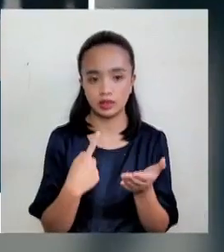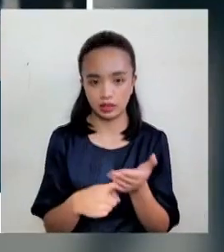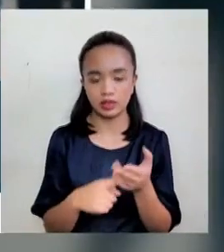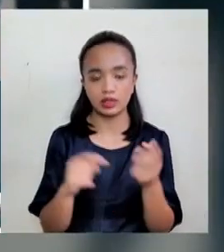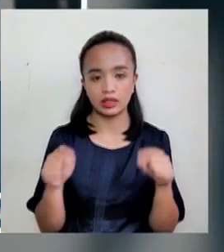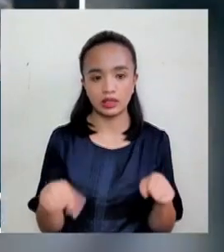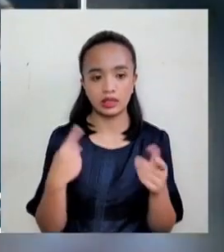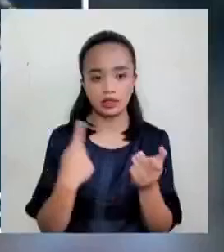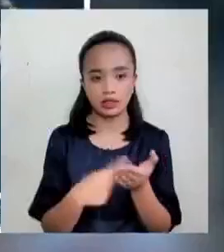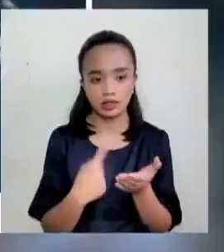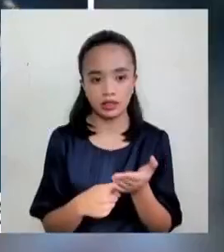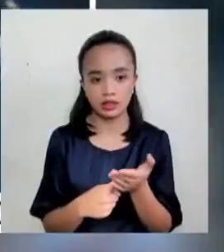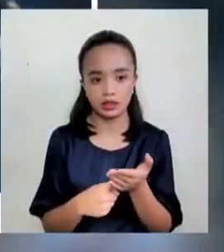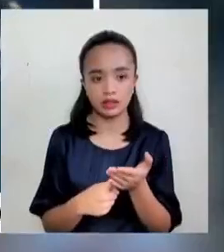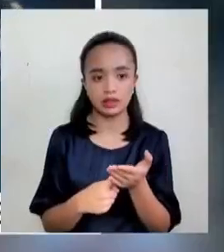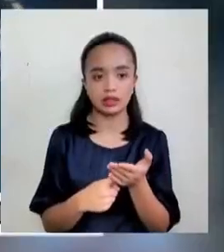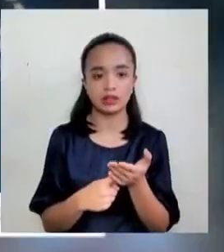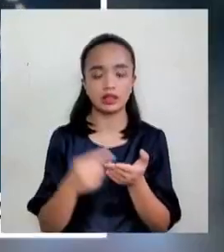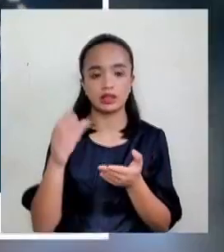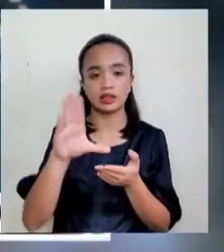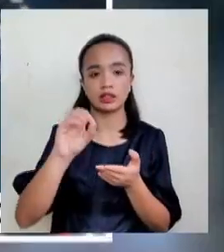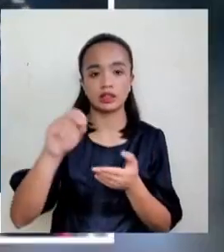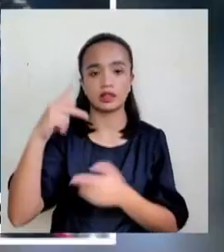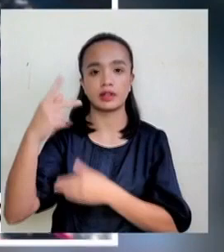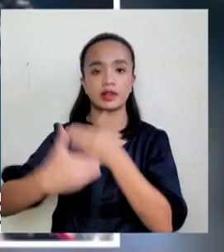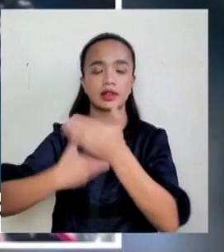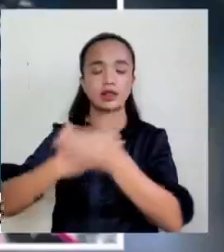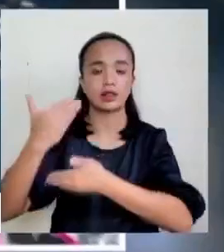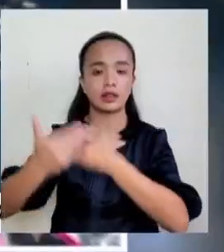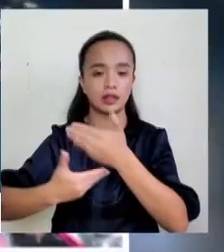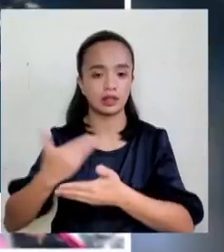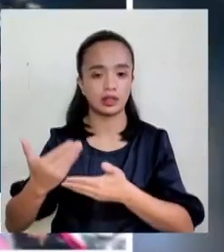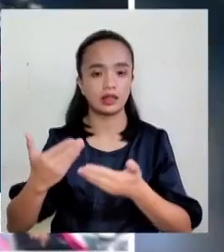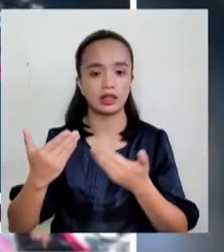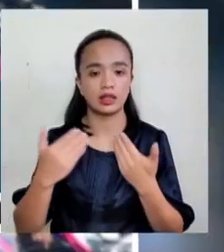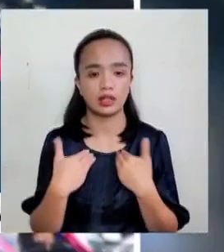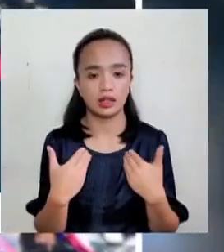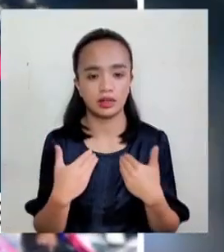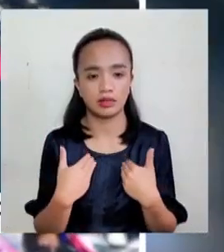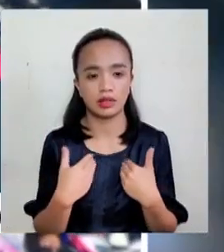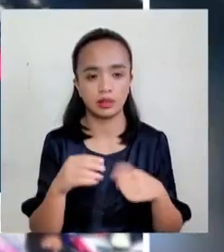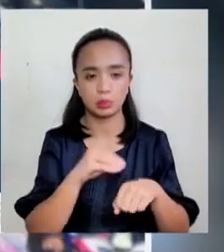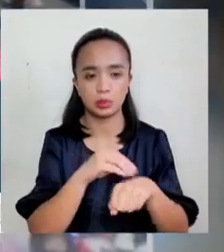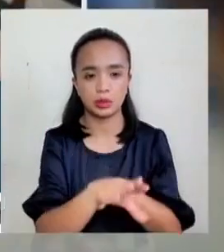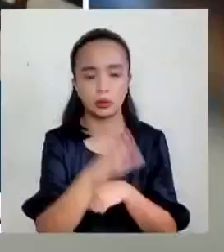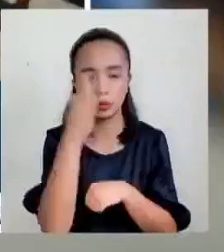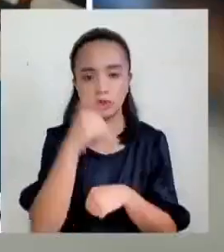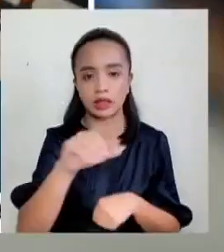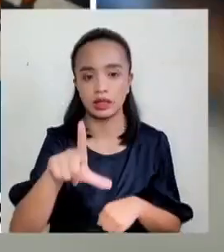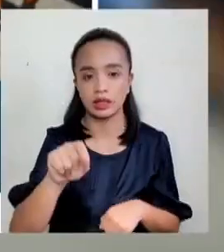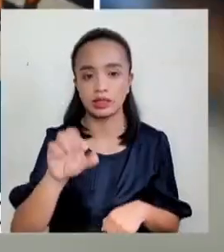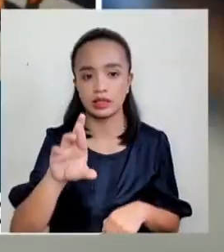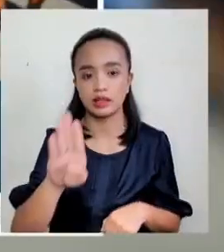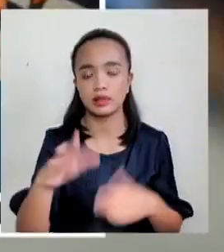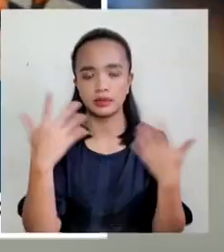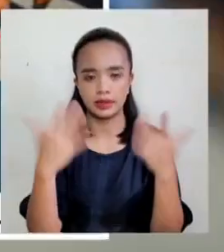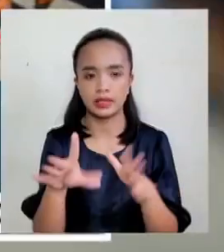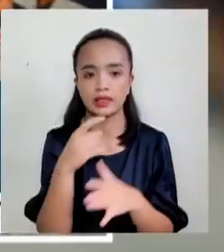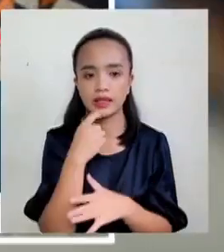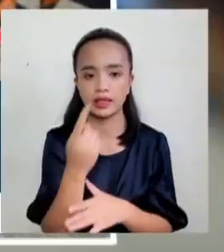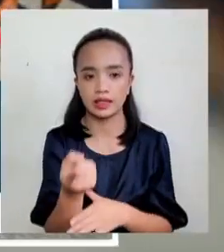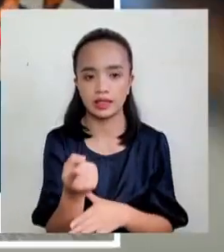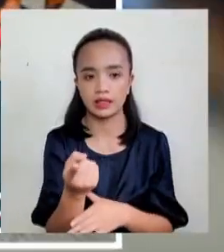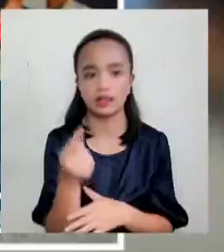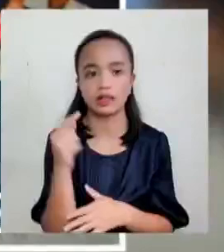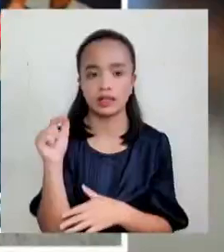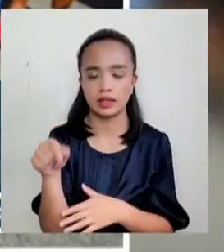This discussion on the consolidation process seems to have reached an impasse, because LTFRB already said that this part